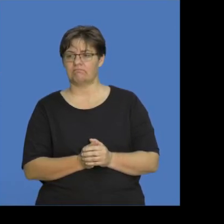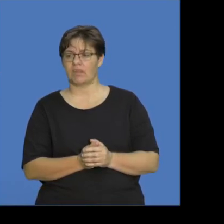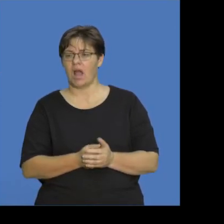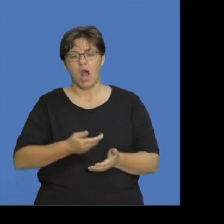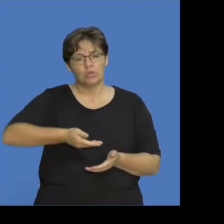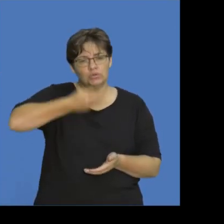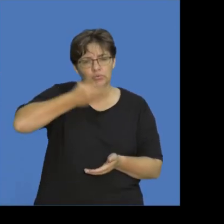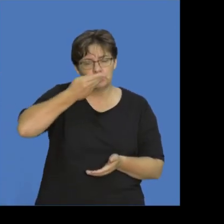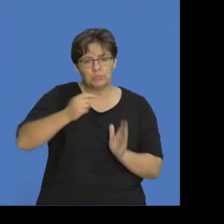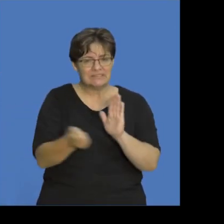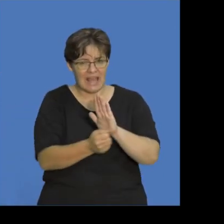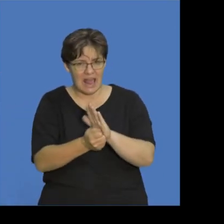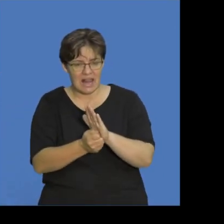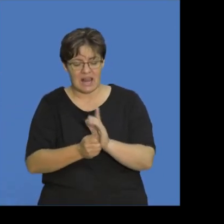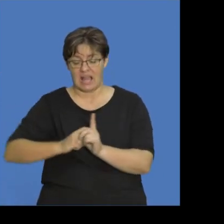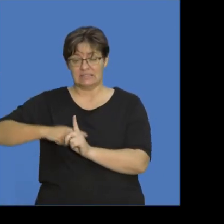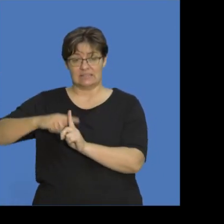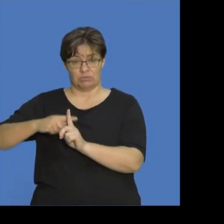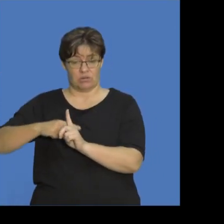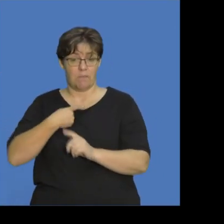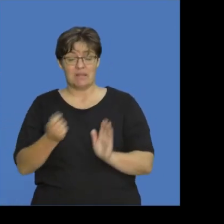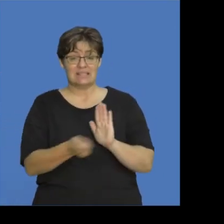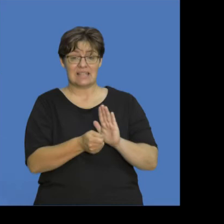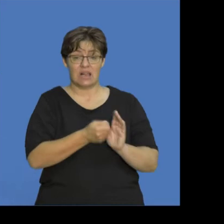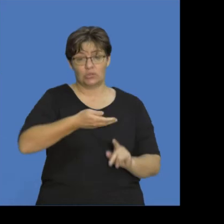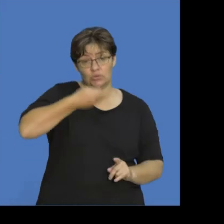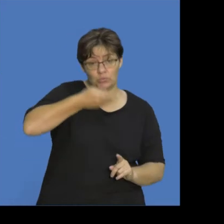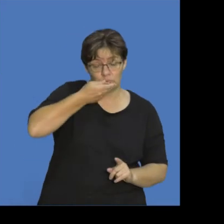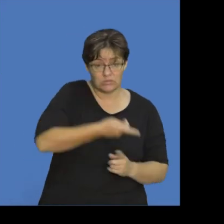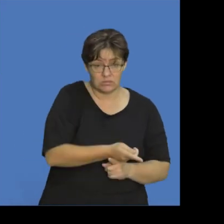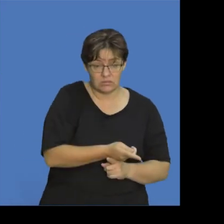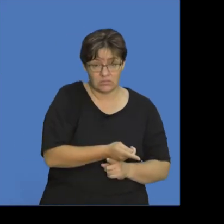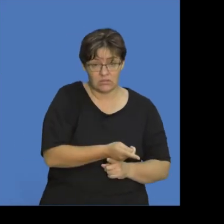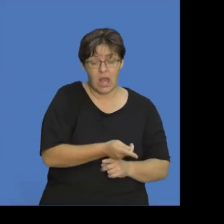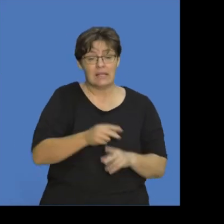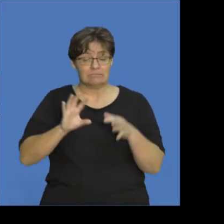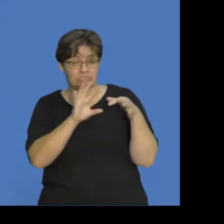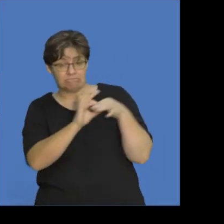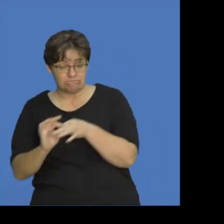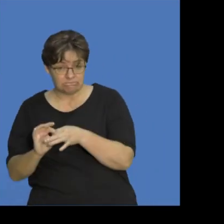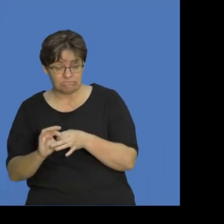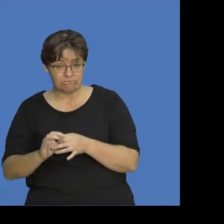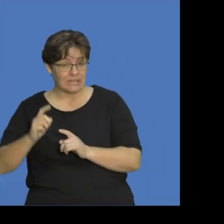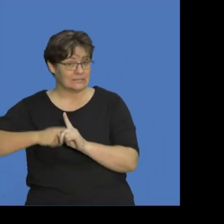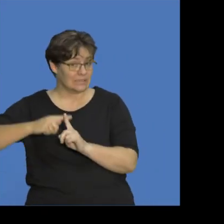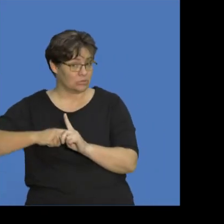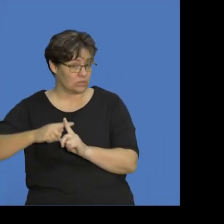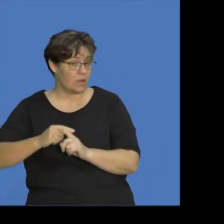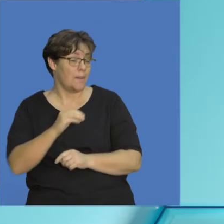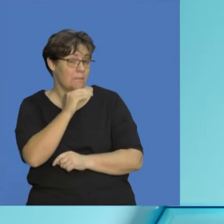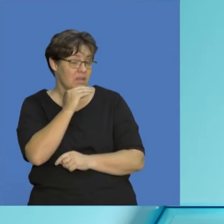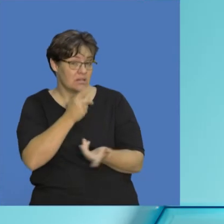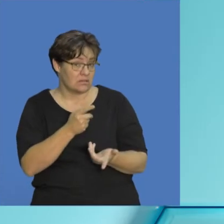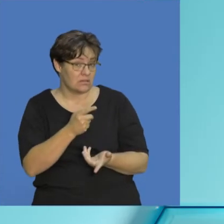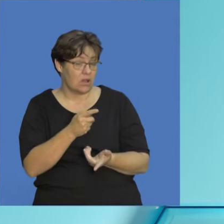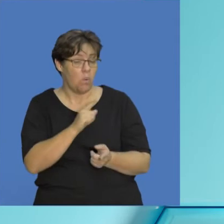and temperature, if I sell soup related to temperature, doesn't mean